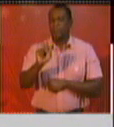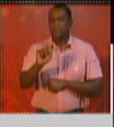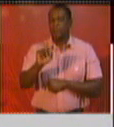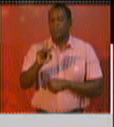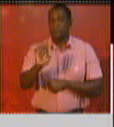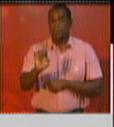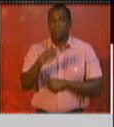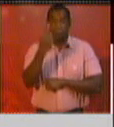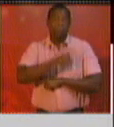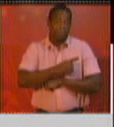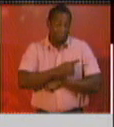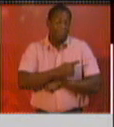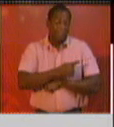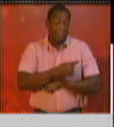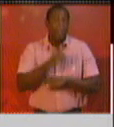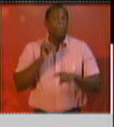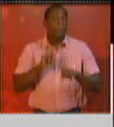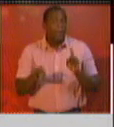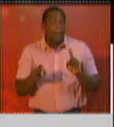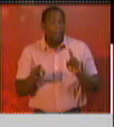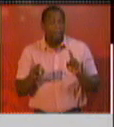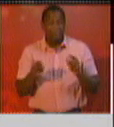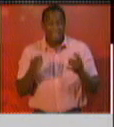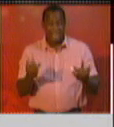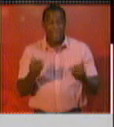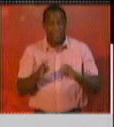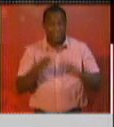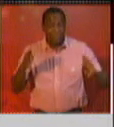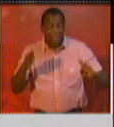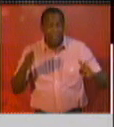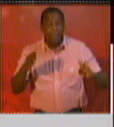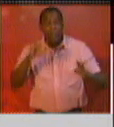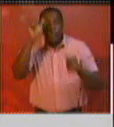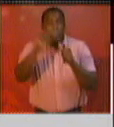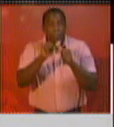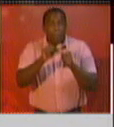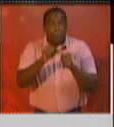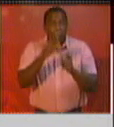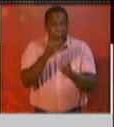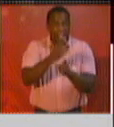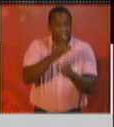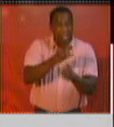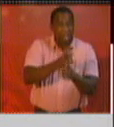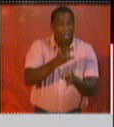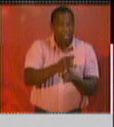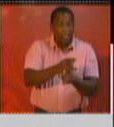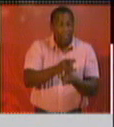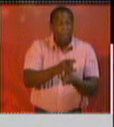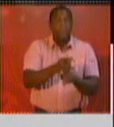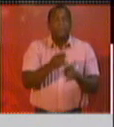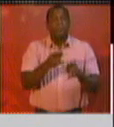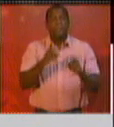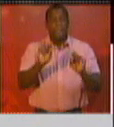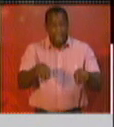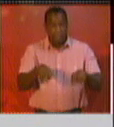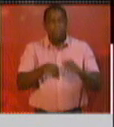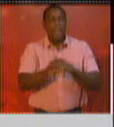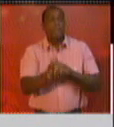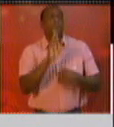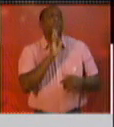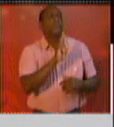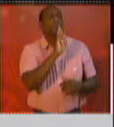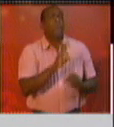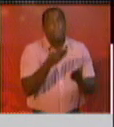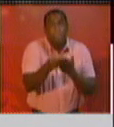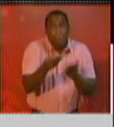service of alcohol at bars and restaurants. NADAP made the assertion during the Christmas season, and it is still fitting